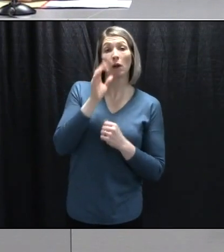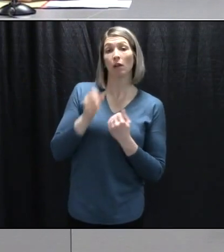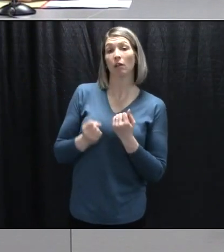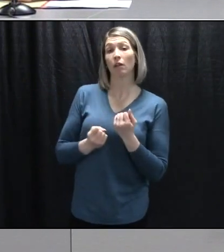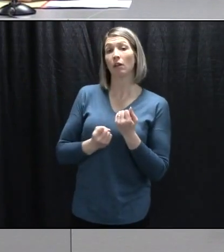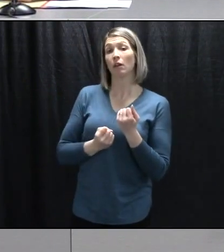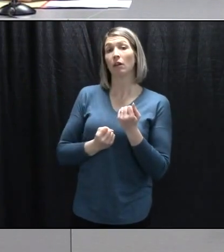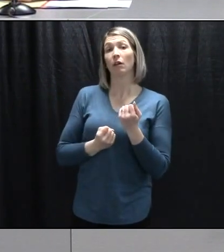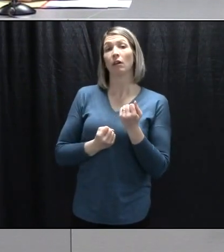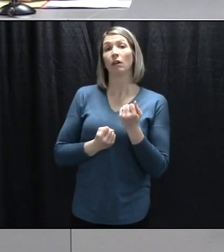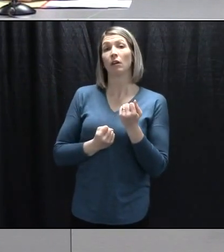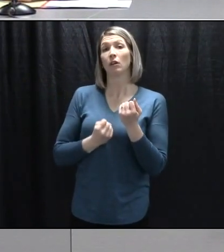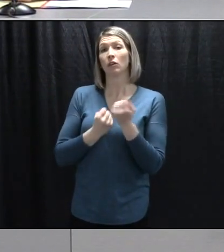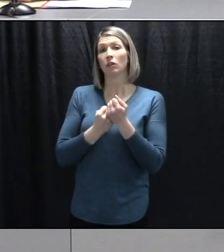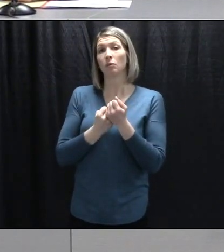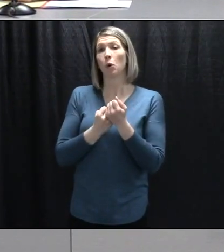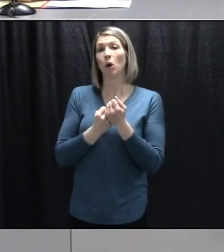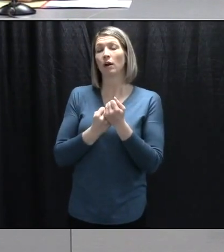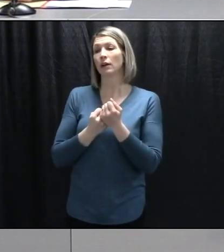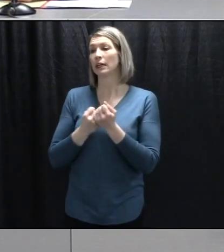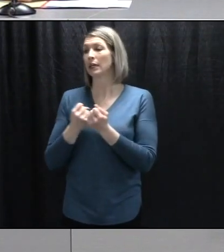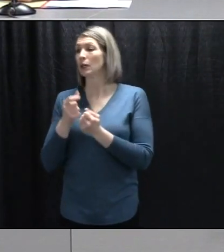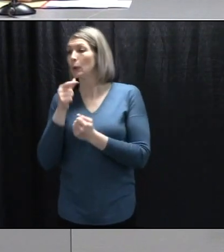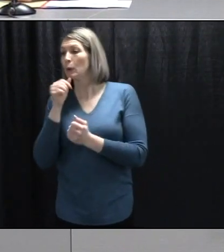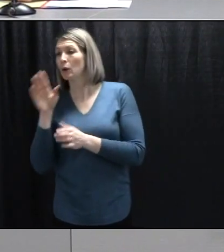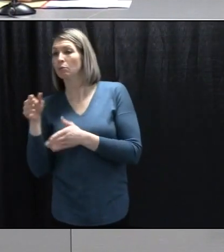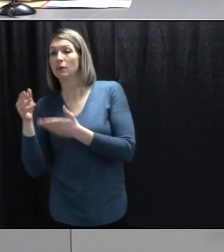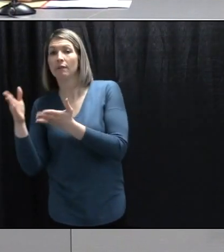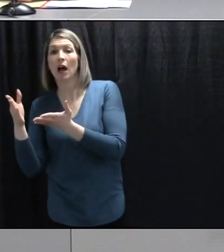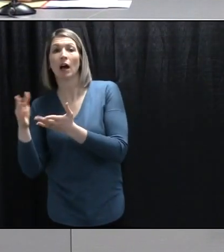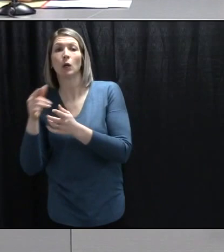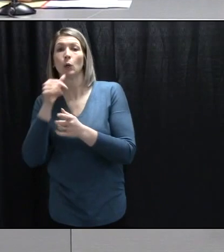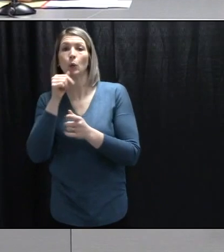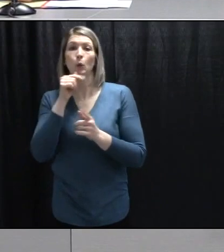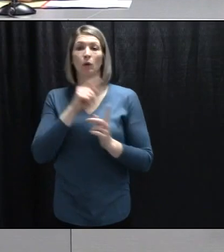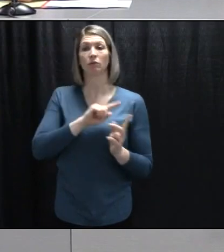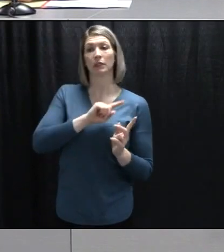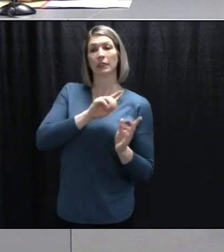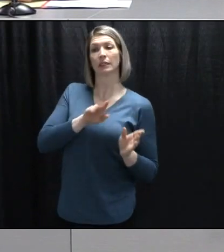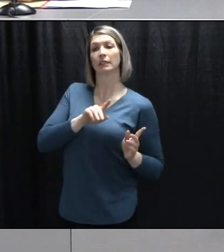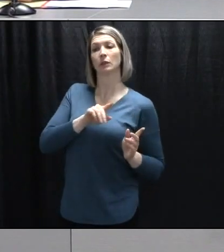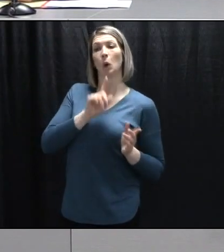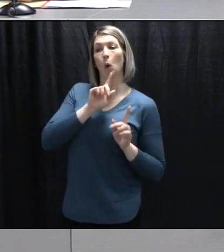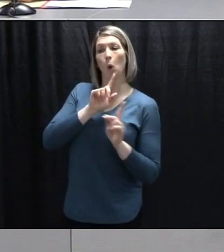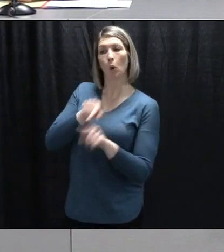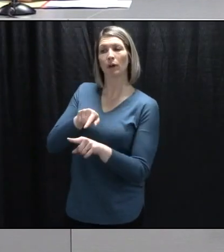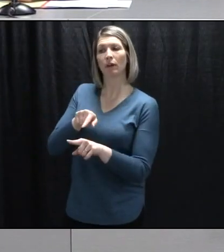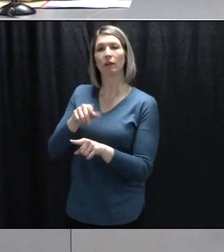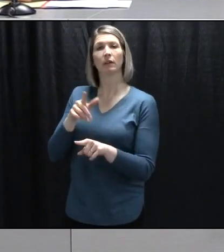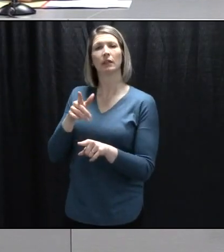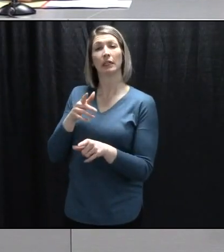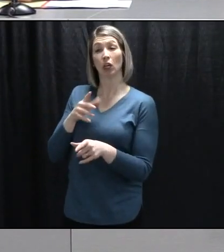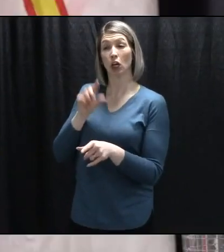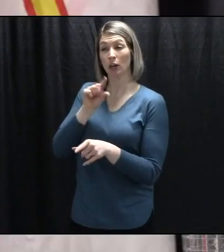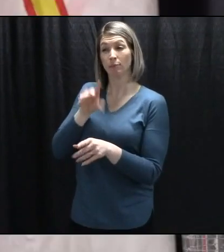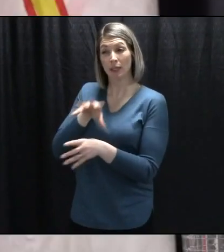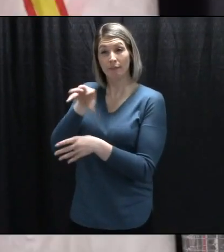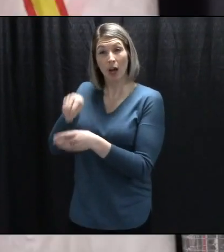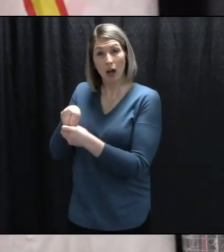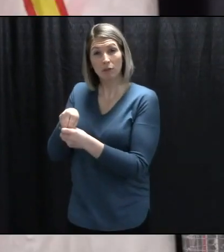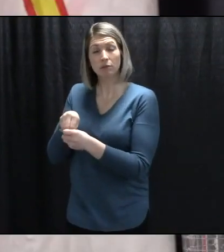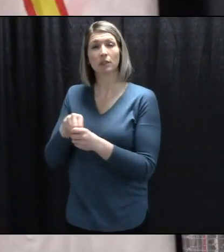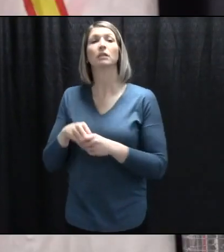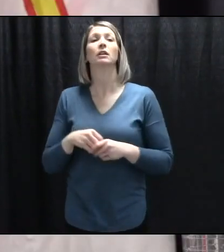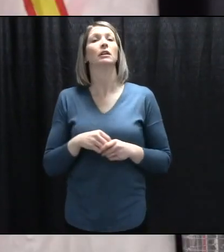sort of strange supply and demand problems with the grocery system here? So in terms of supply and demand, we meet,